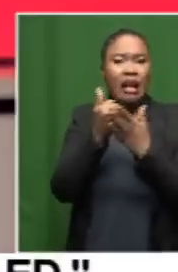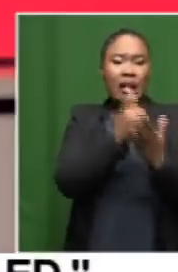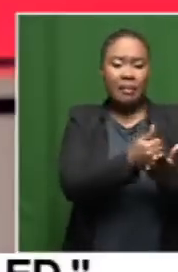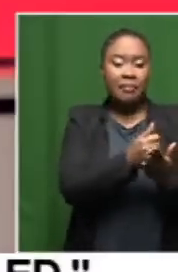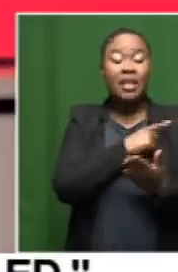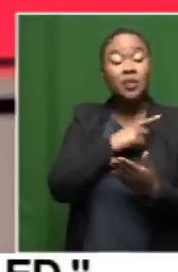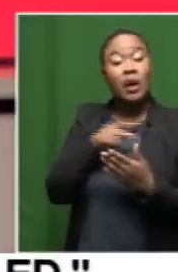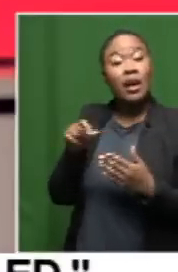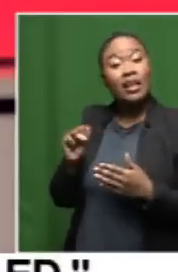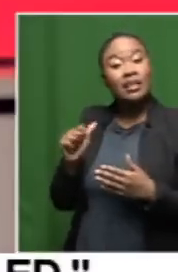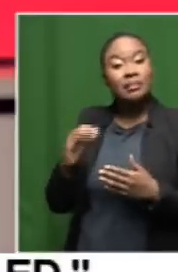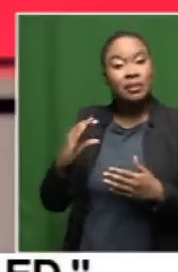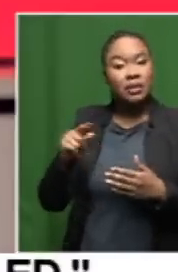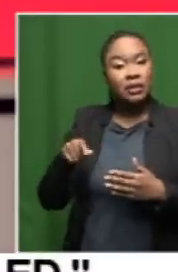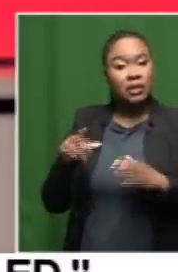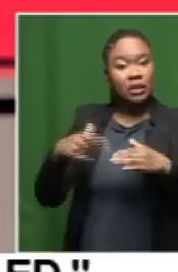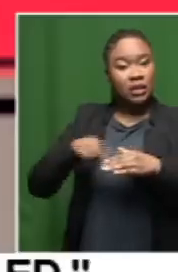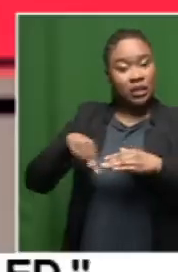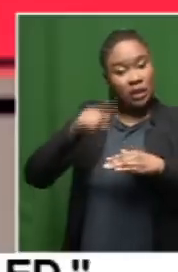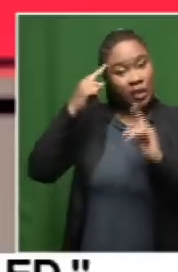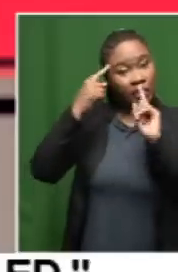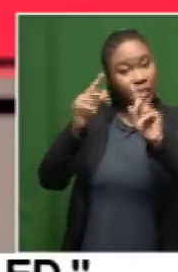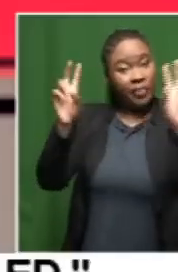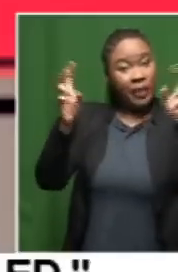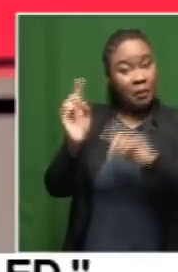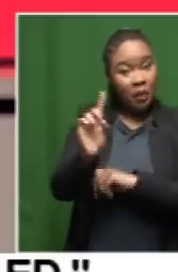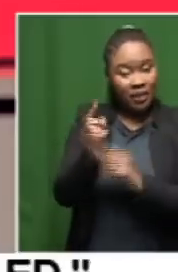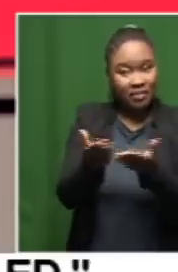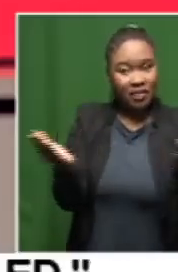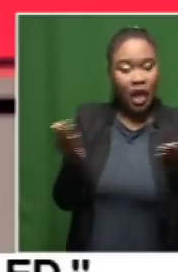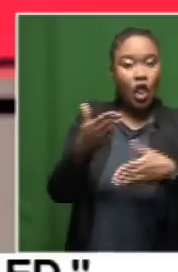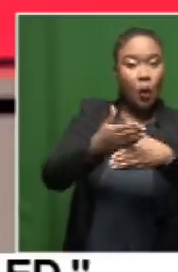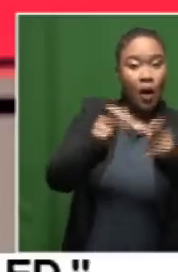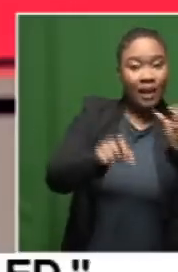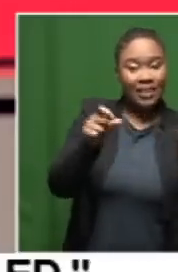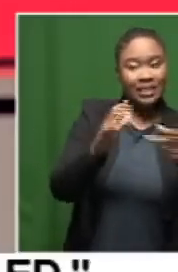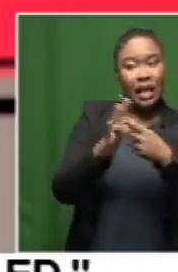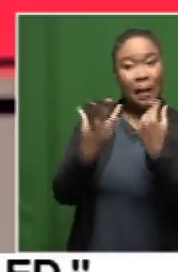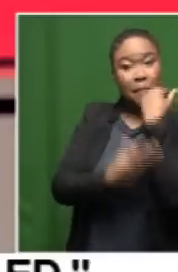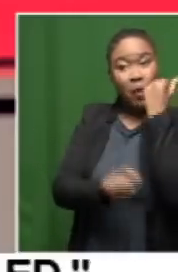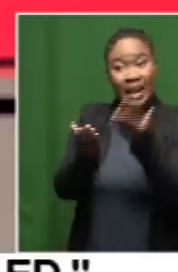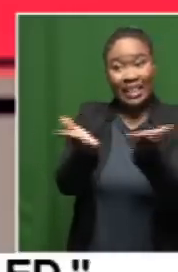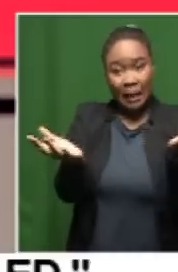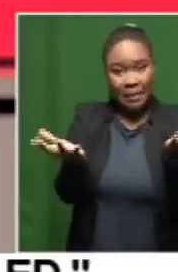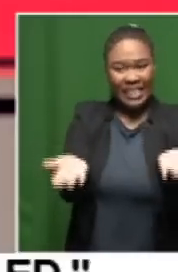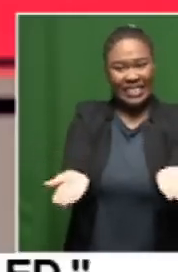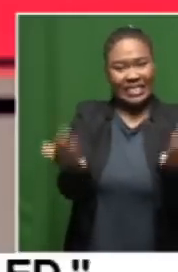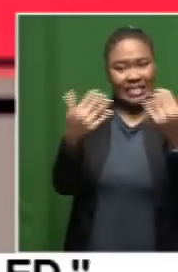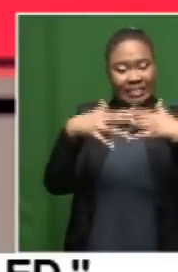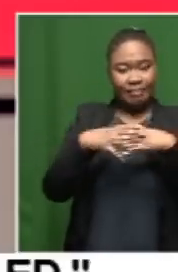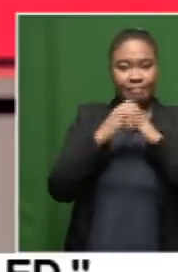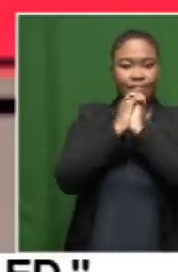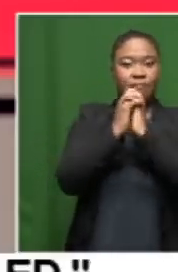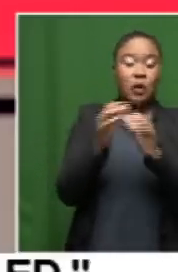socialist movement of the workers and the poor, not for them, but of the workers and the poor. Yeah. So we're building it together with them. So that's